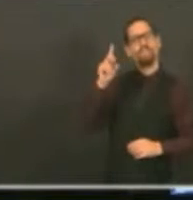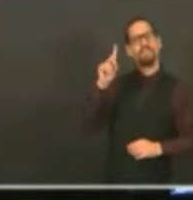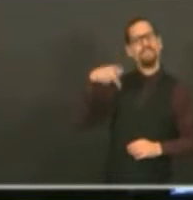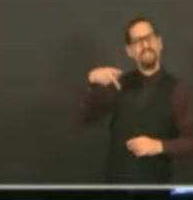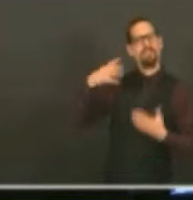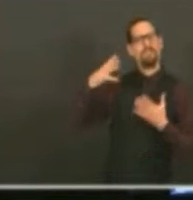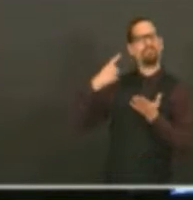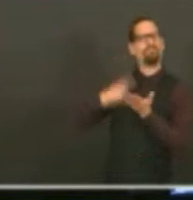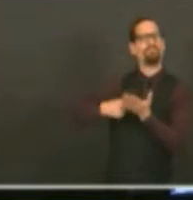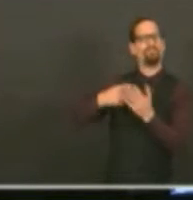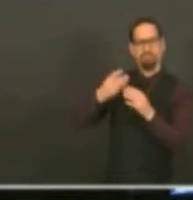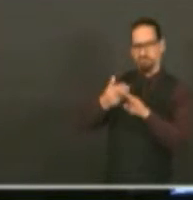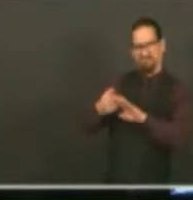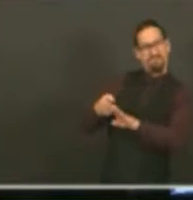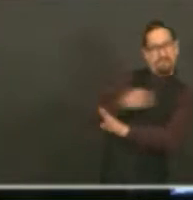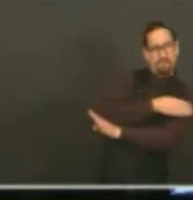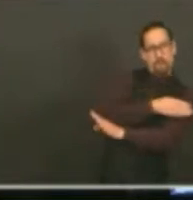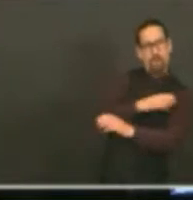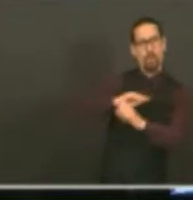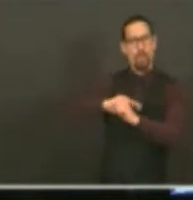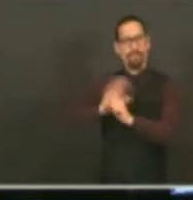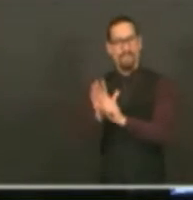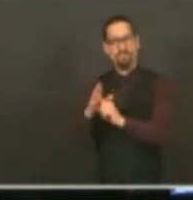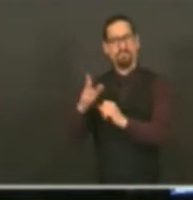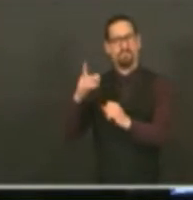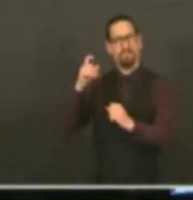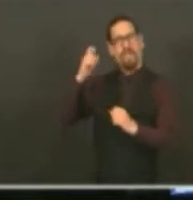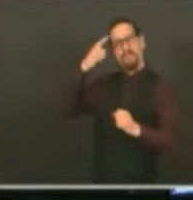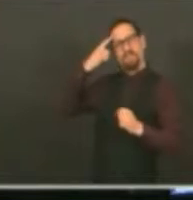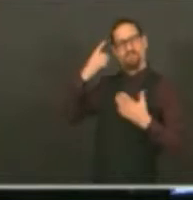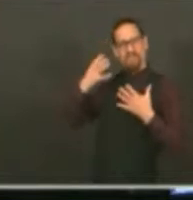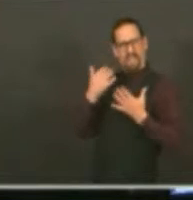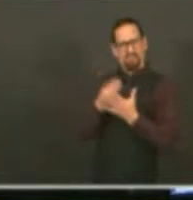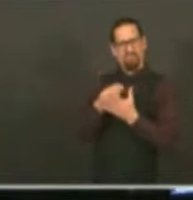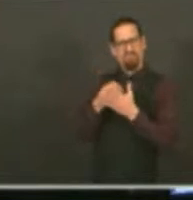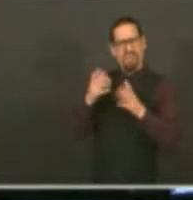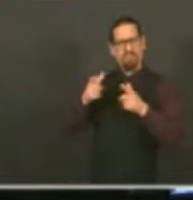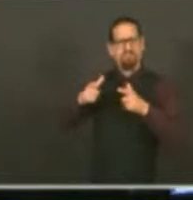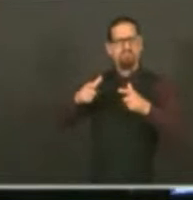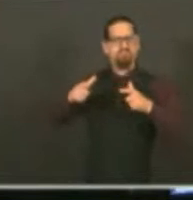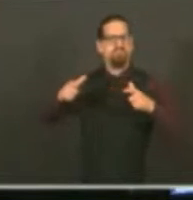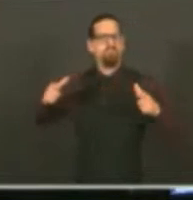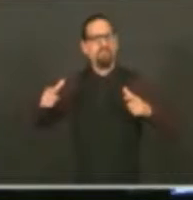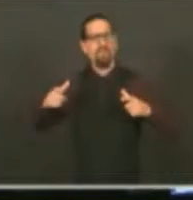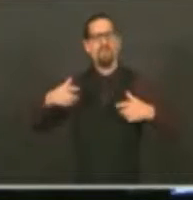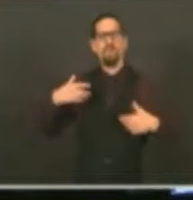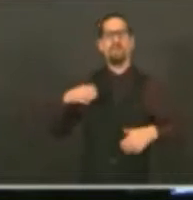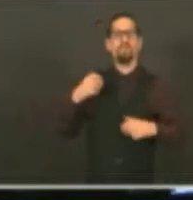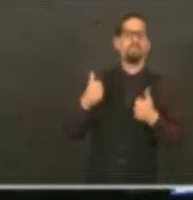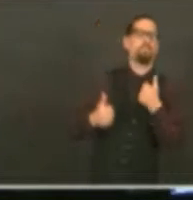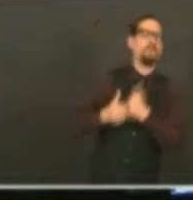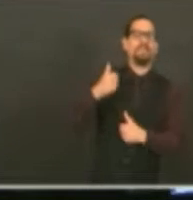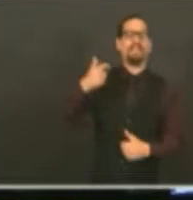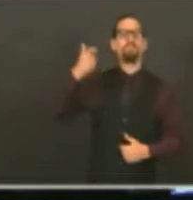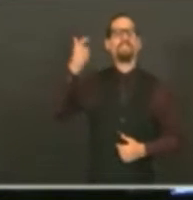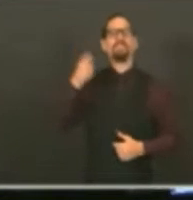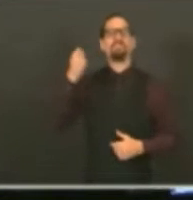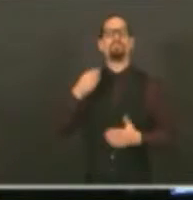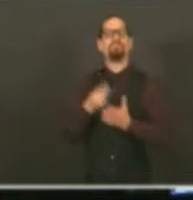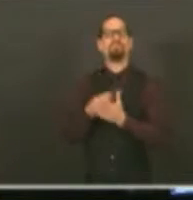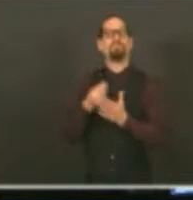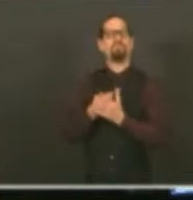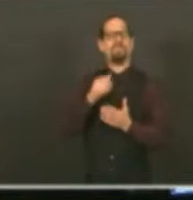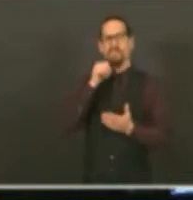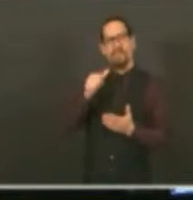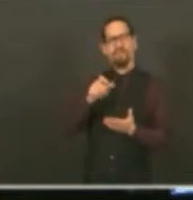of the national average, in one of the worst funded pension states in the nation, and that's not even counting the city of Providence, in a state that is virtually